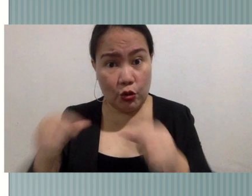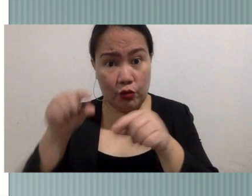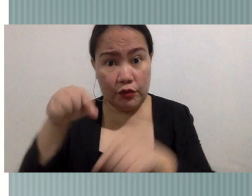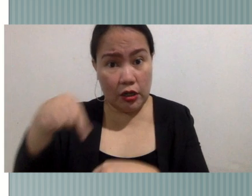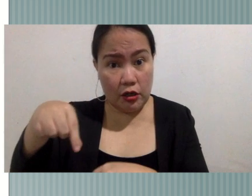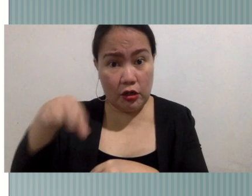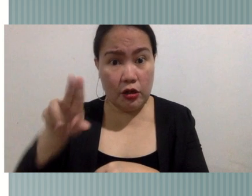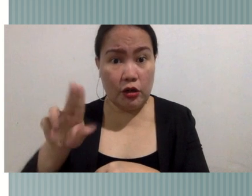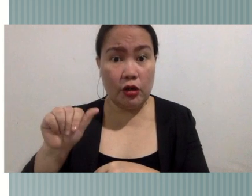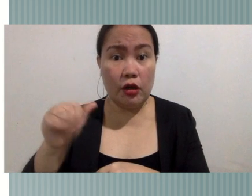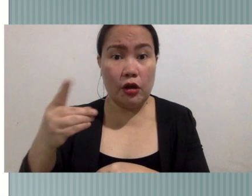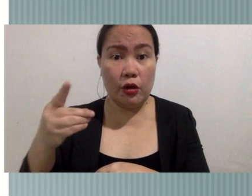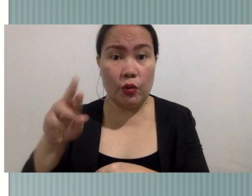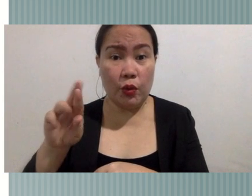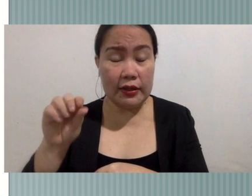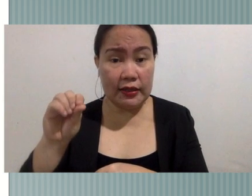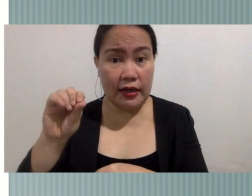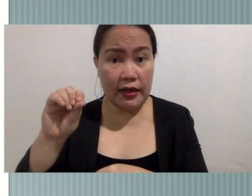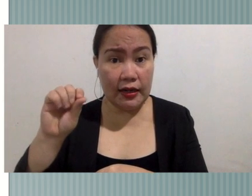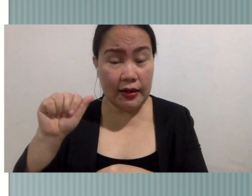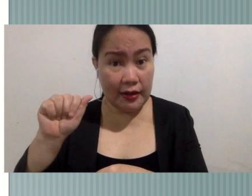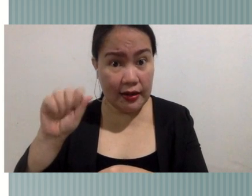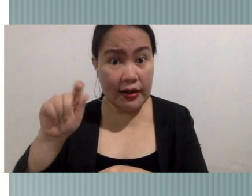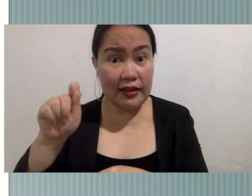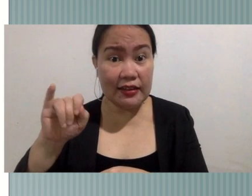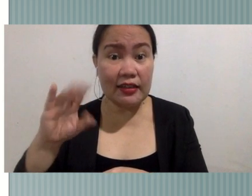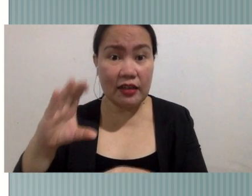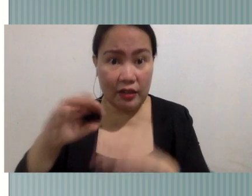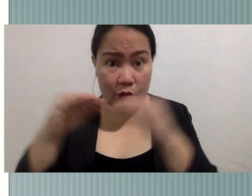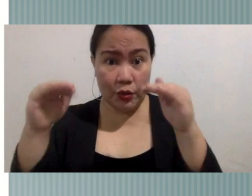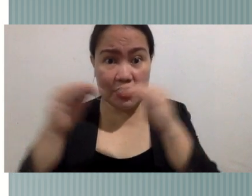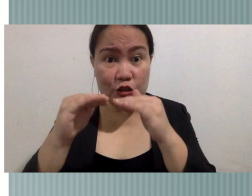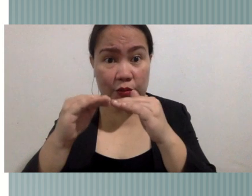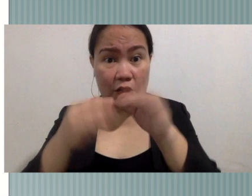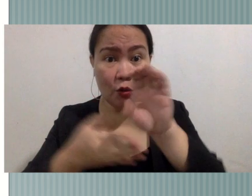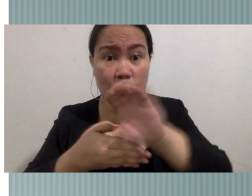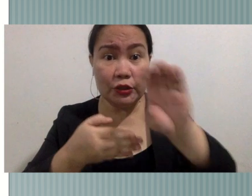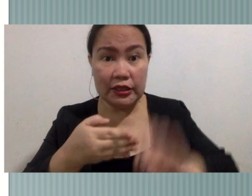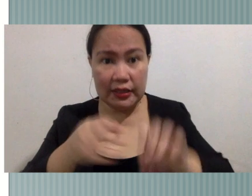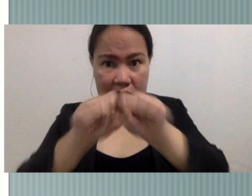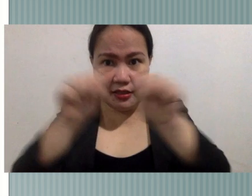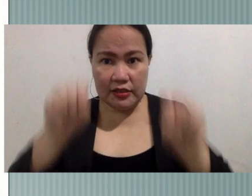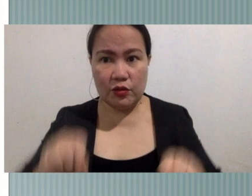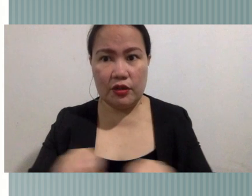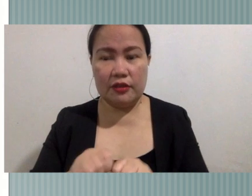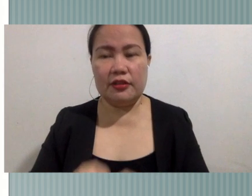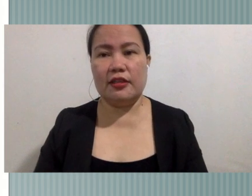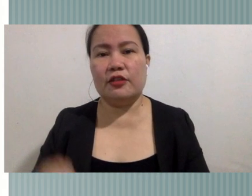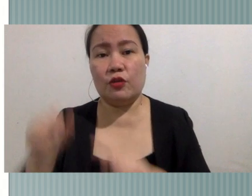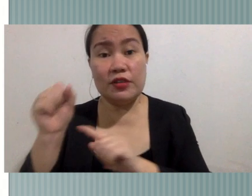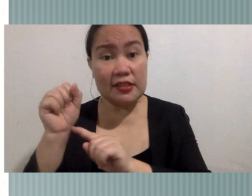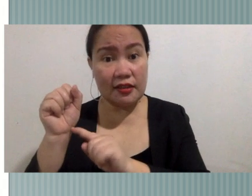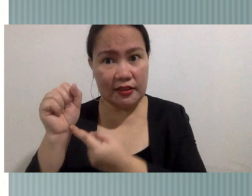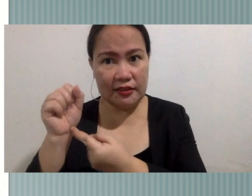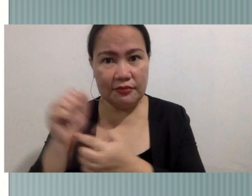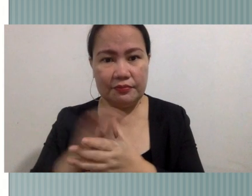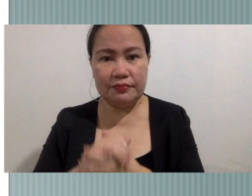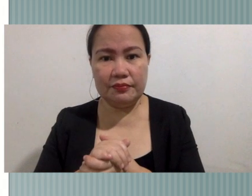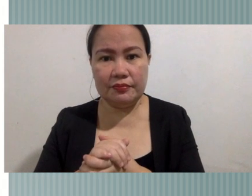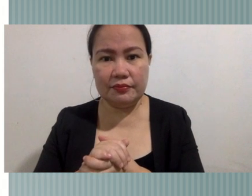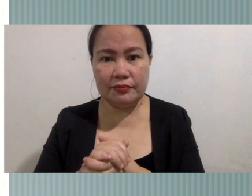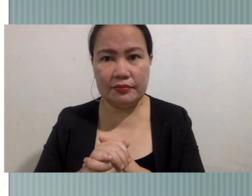quadratic equation by completing the square. Okay, so simulan natin.